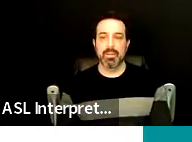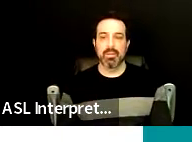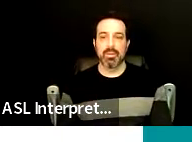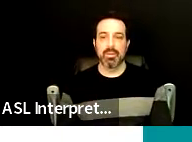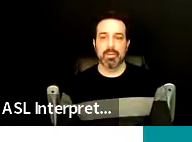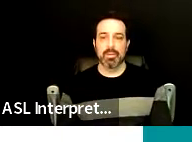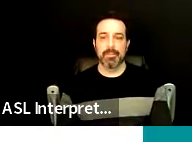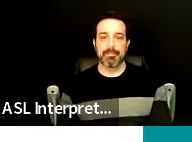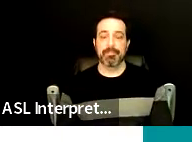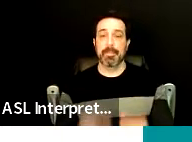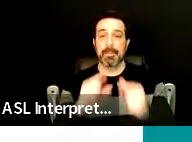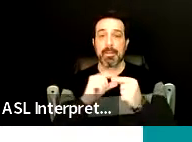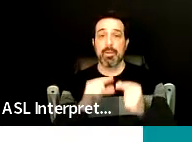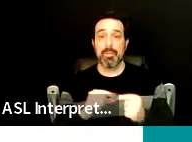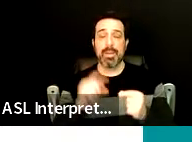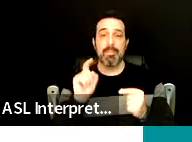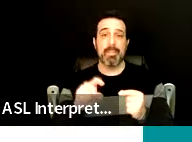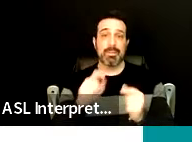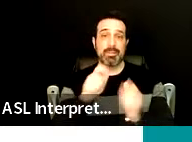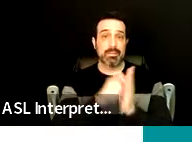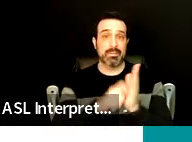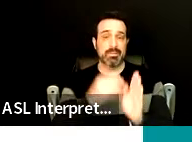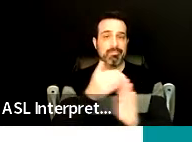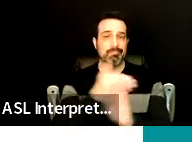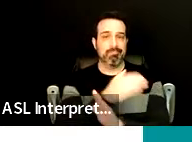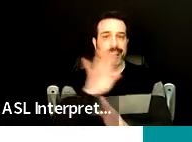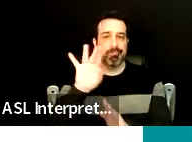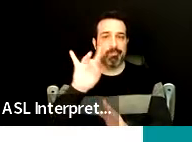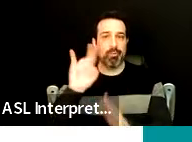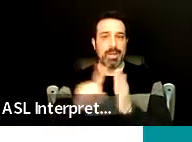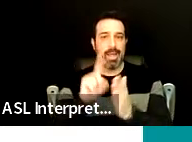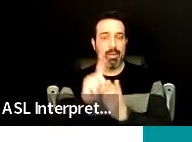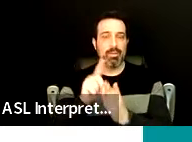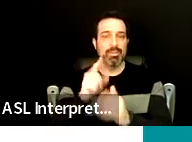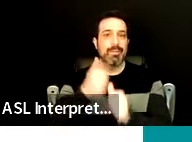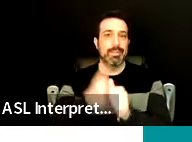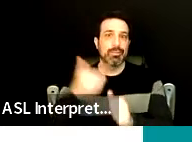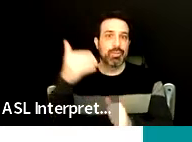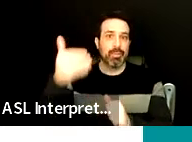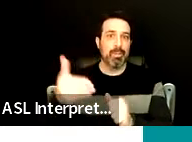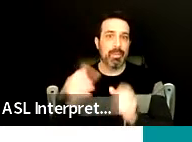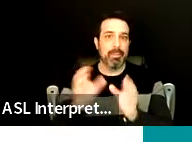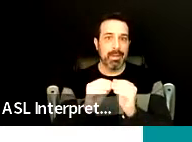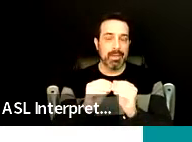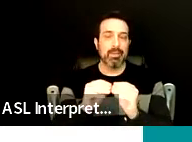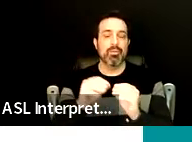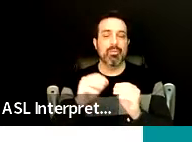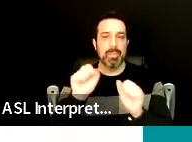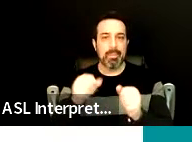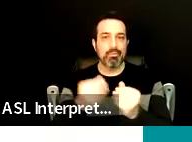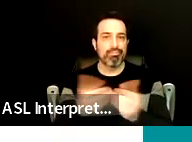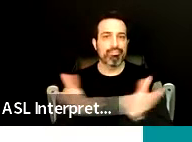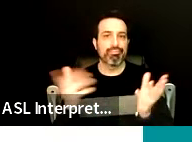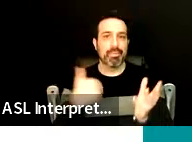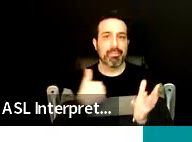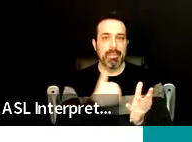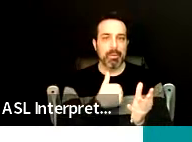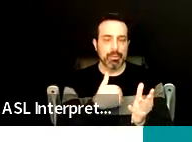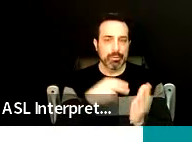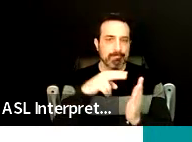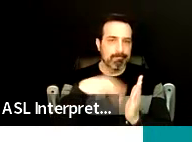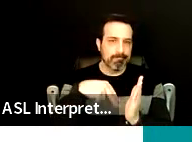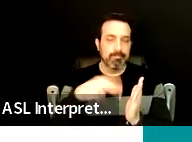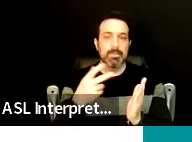written comments must be received prior to 48 hours in advance of each upcoming meeting in order to be distributed to members.